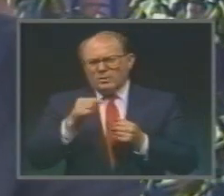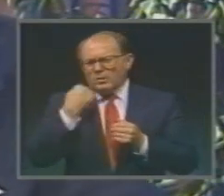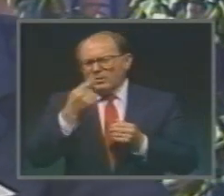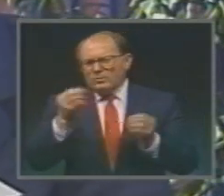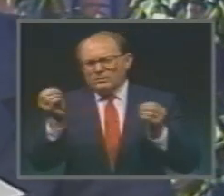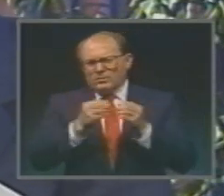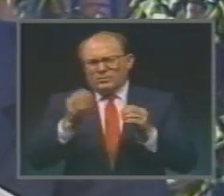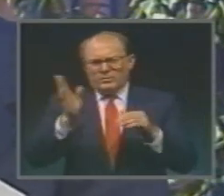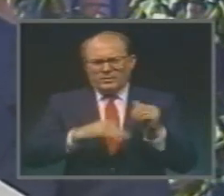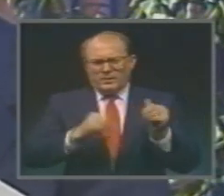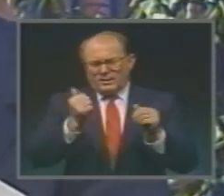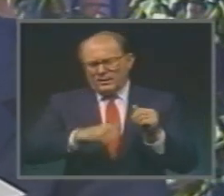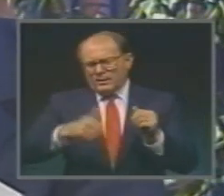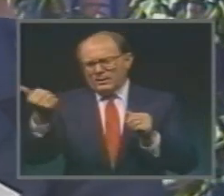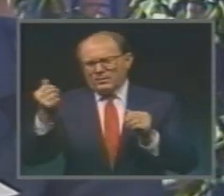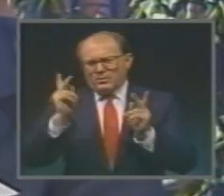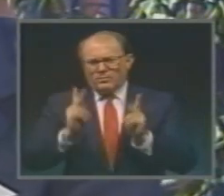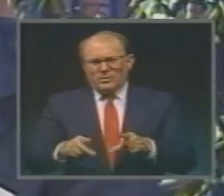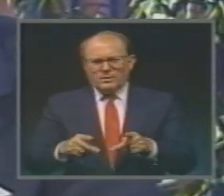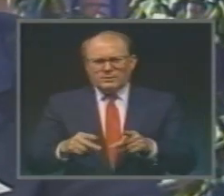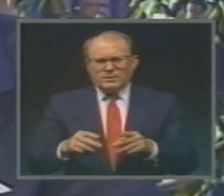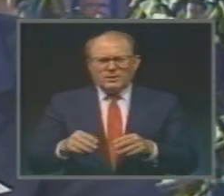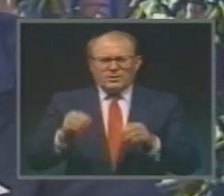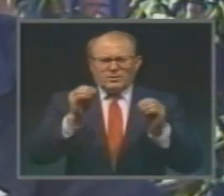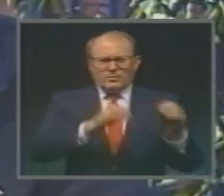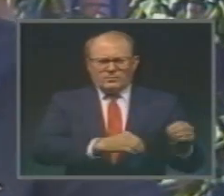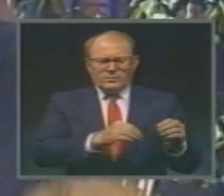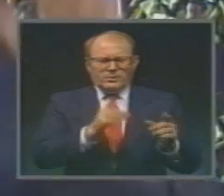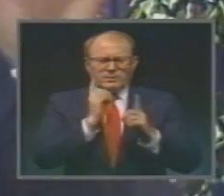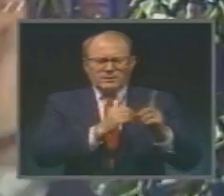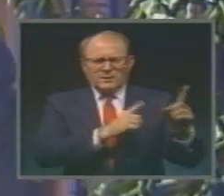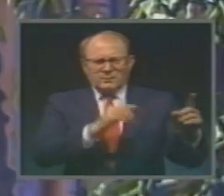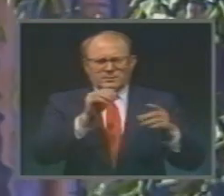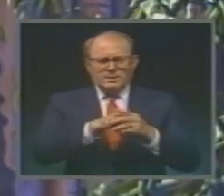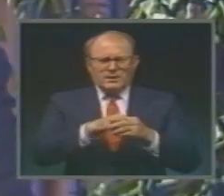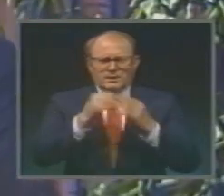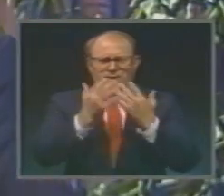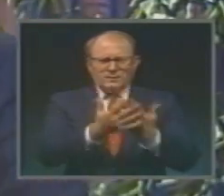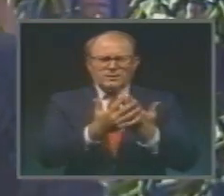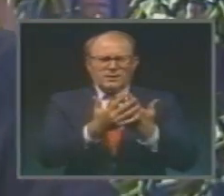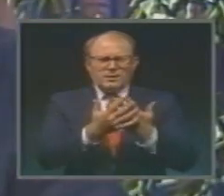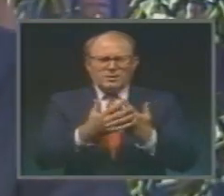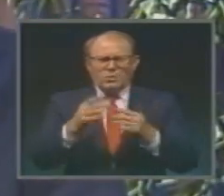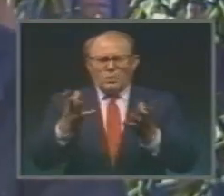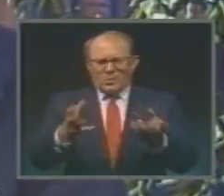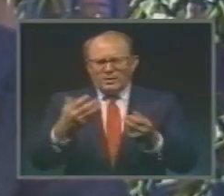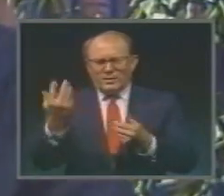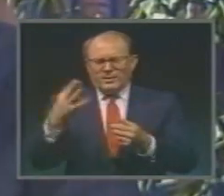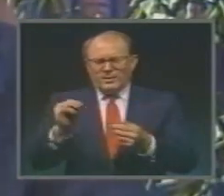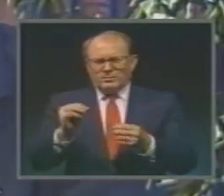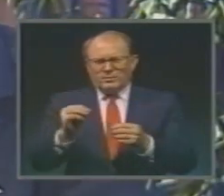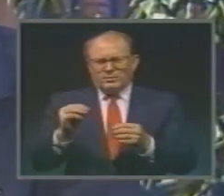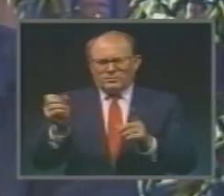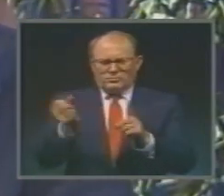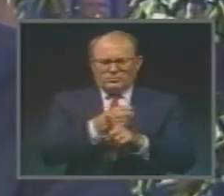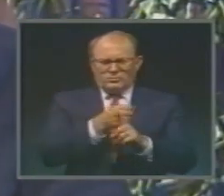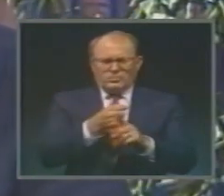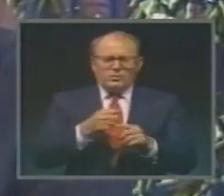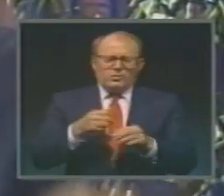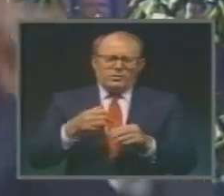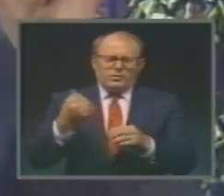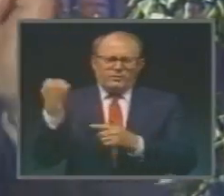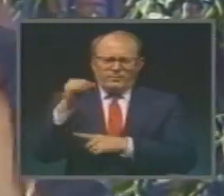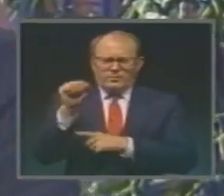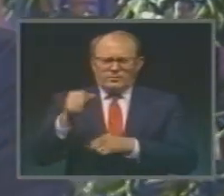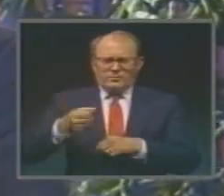than any other person imprisoned the disciples of Jesus, compelled them to blaspheme, persecuted them even to distant